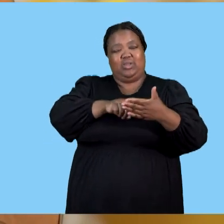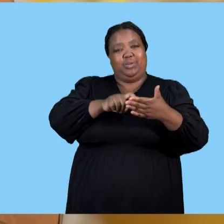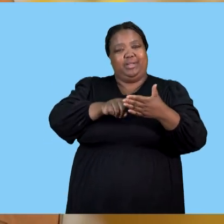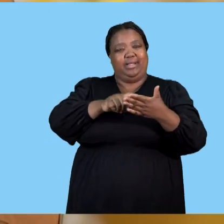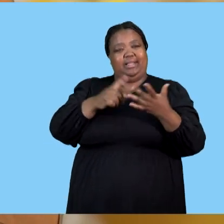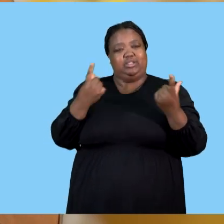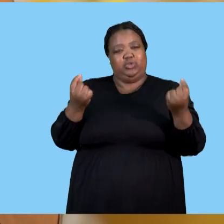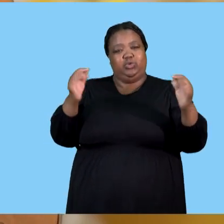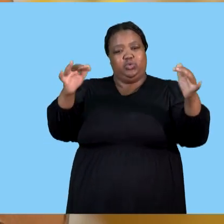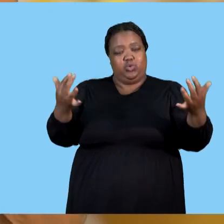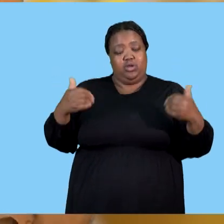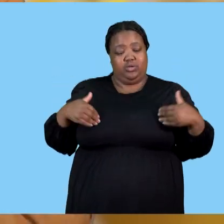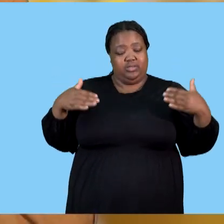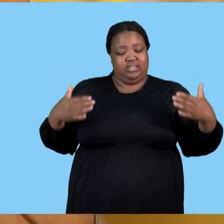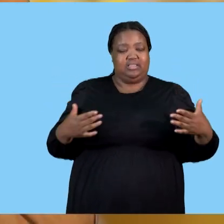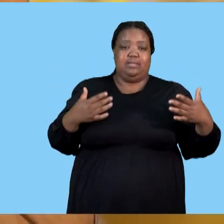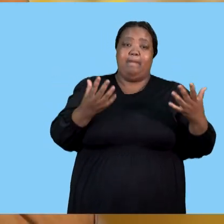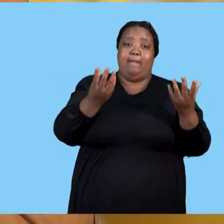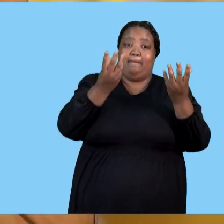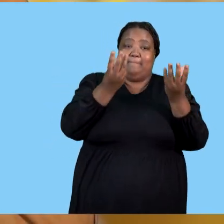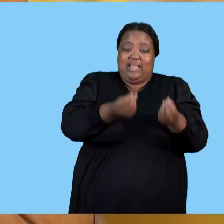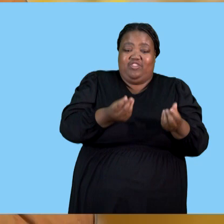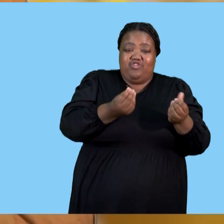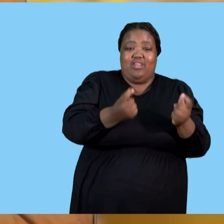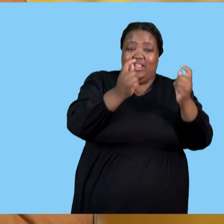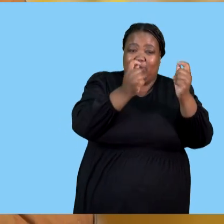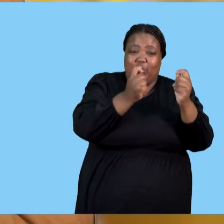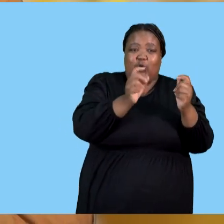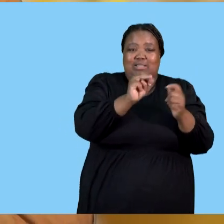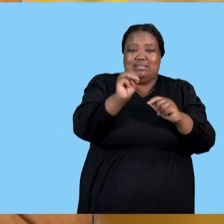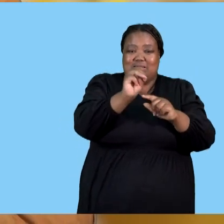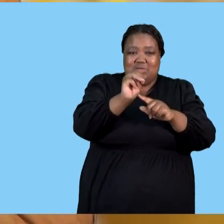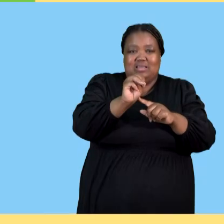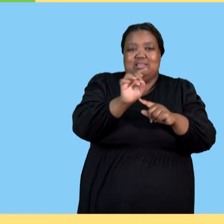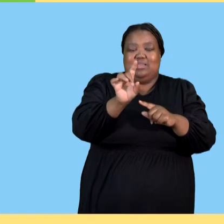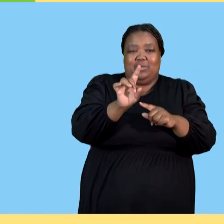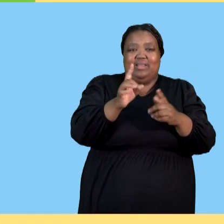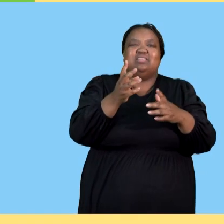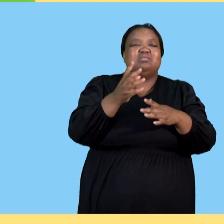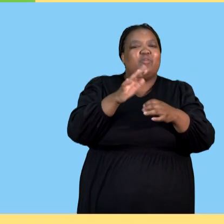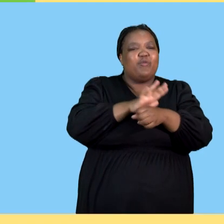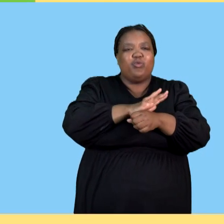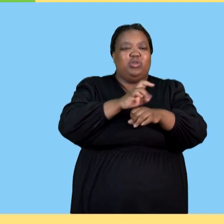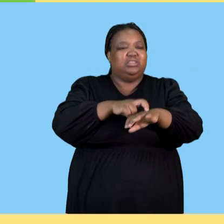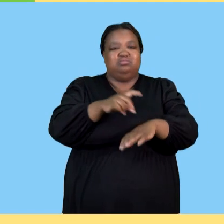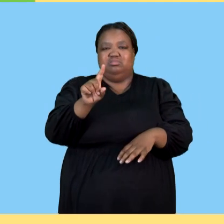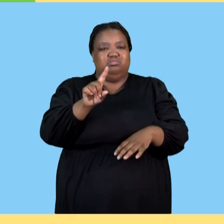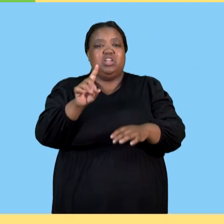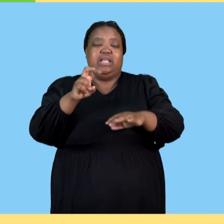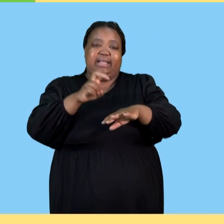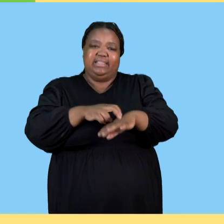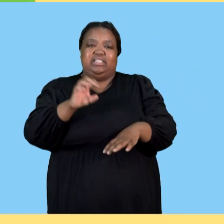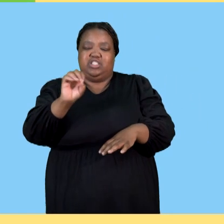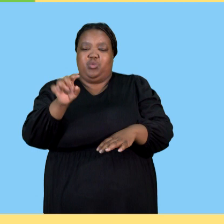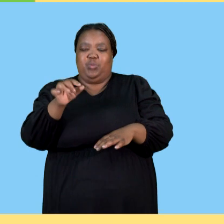this figure. We started off with the material cost per meter. We don't need a meter, we only need 0.6.